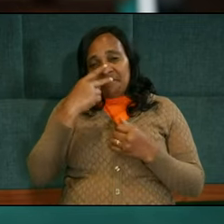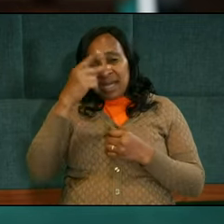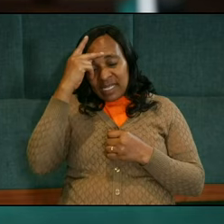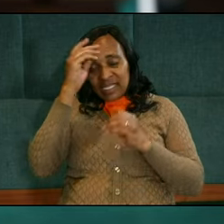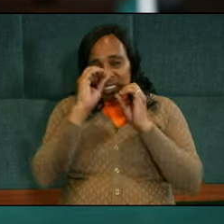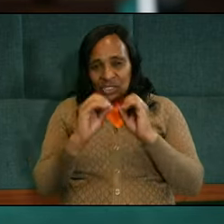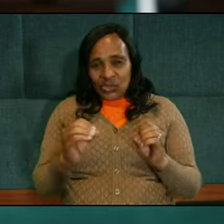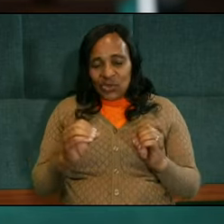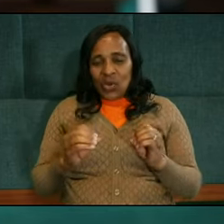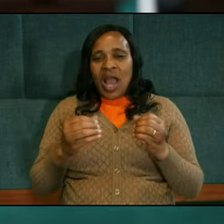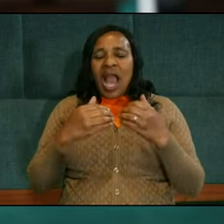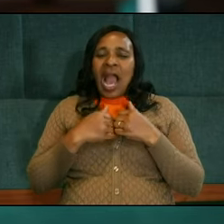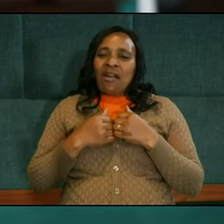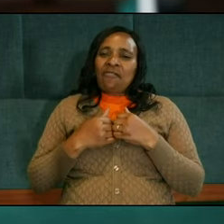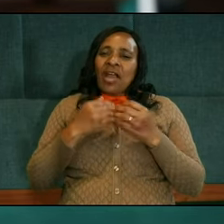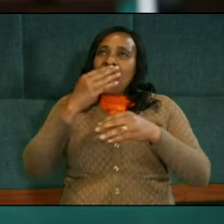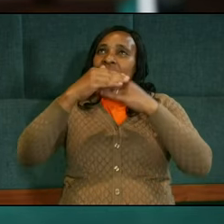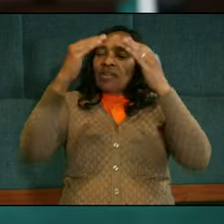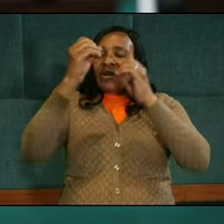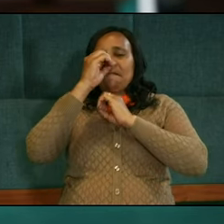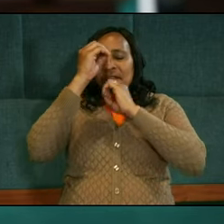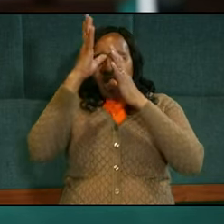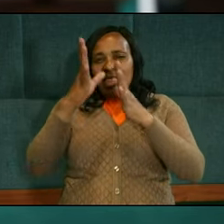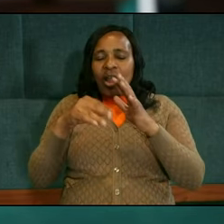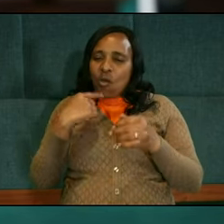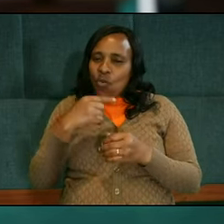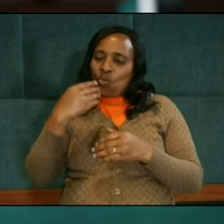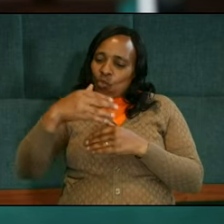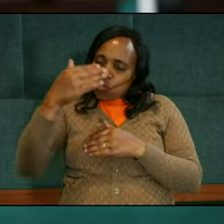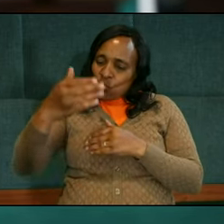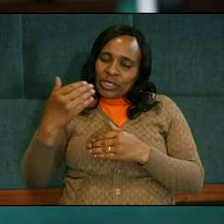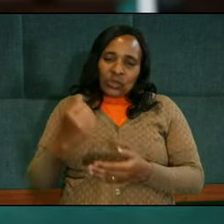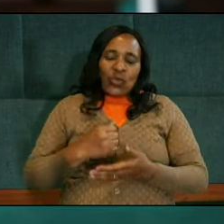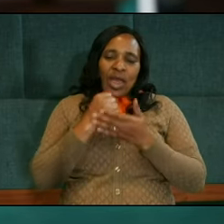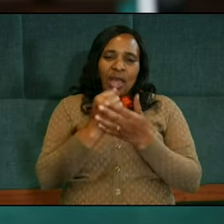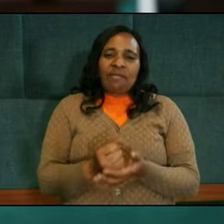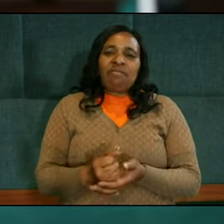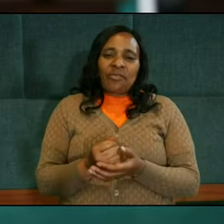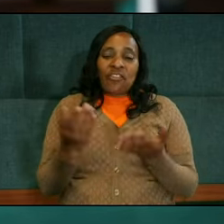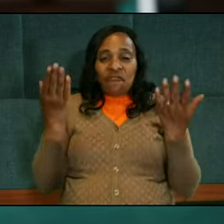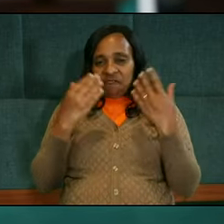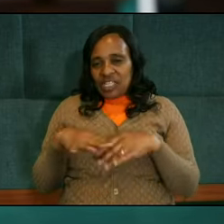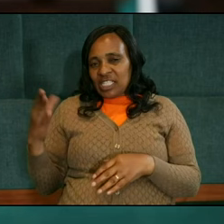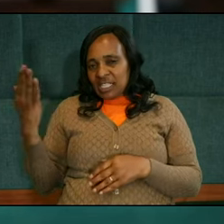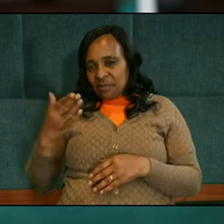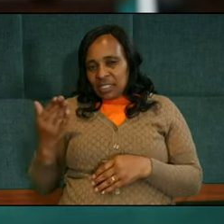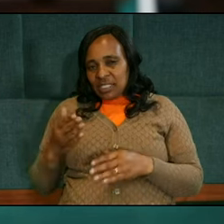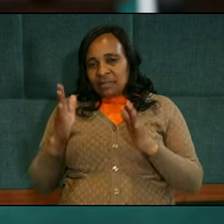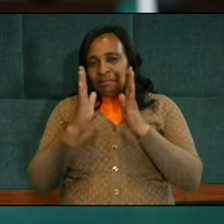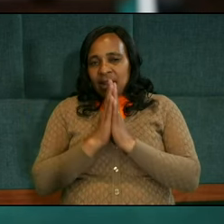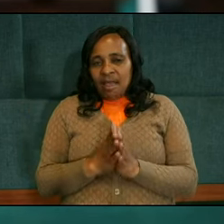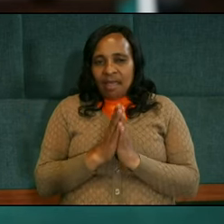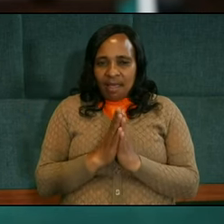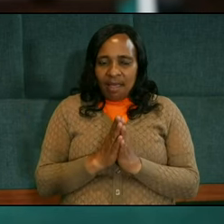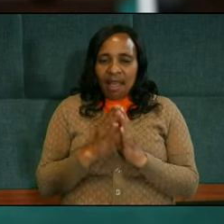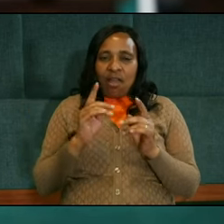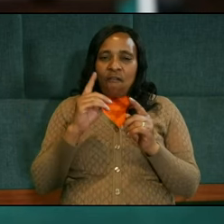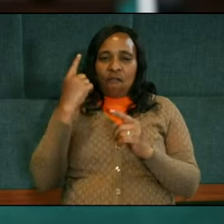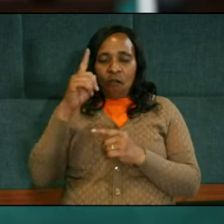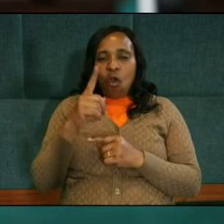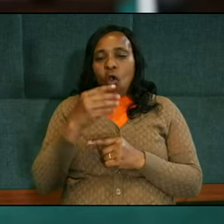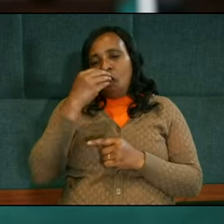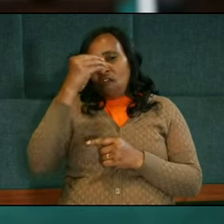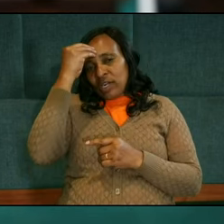parents, they had a heavenly Father who was always ready to help them. He finished the sermon by praying for the